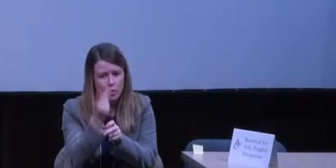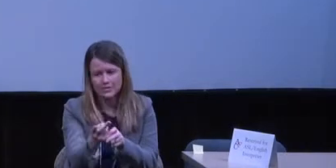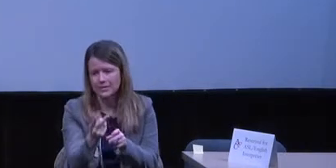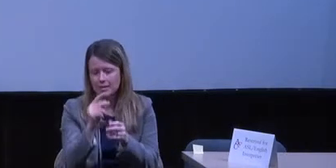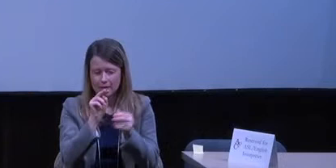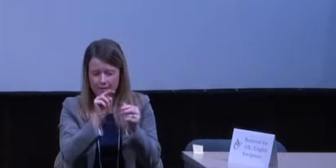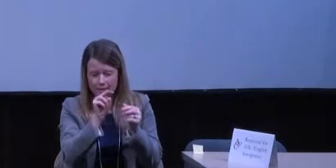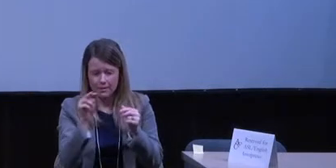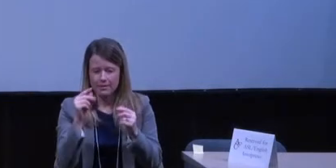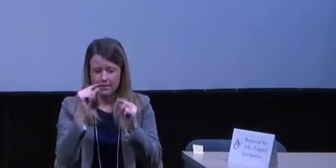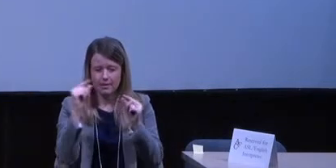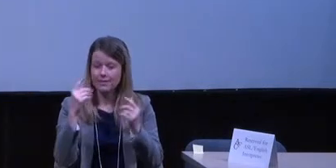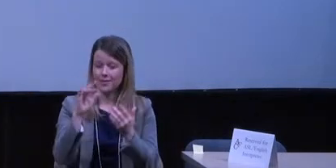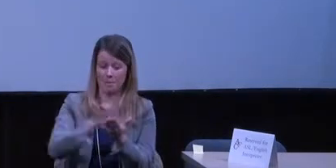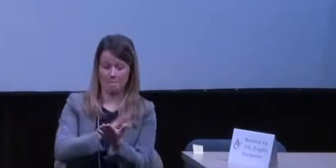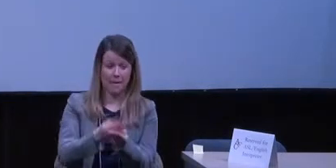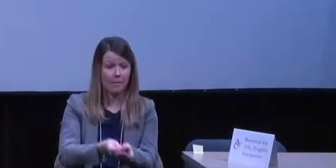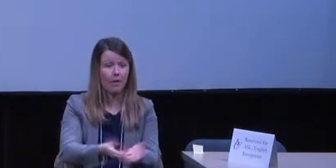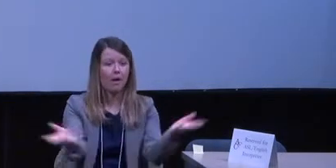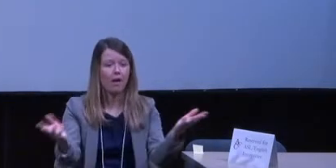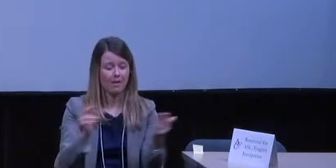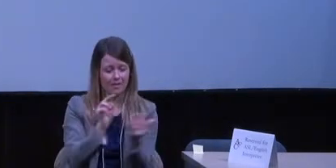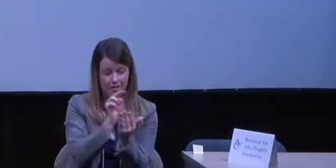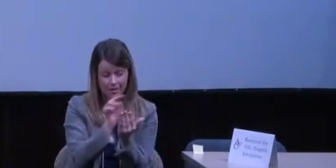handing out handouts or they're online.